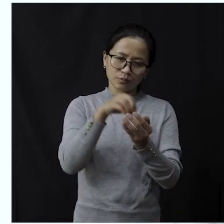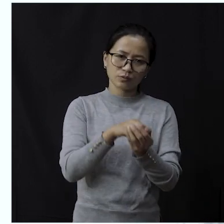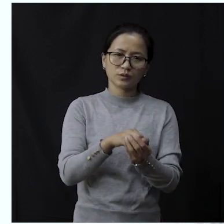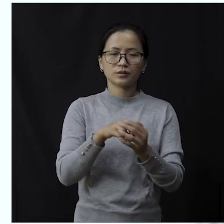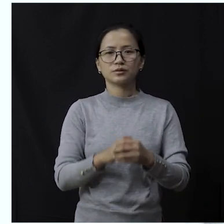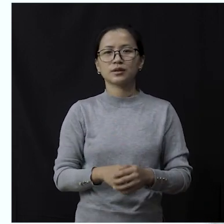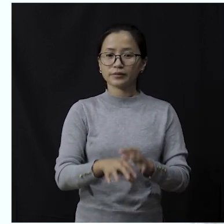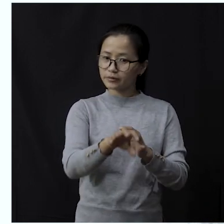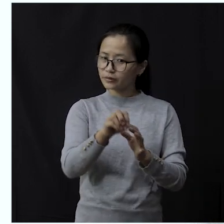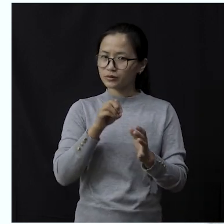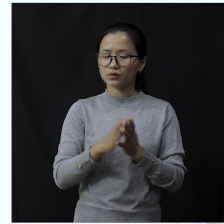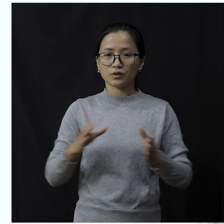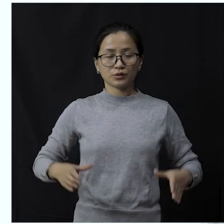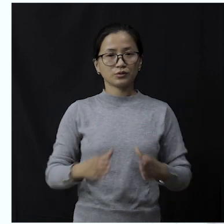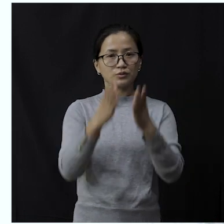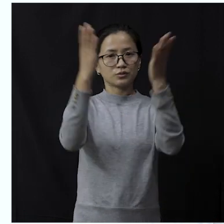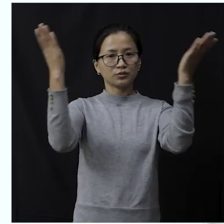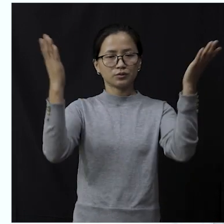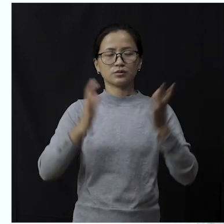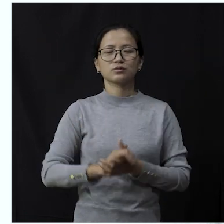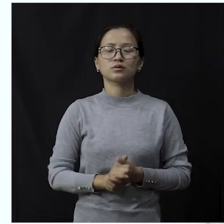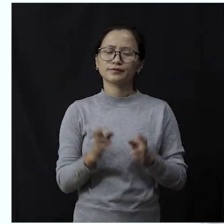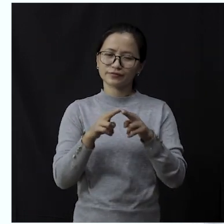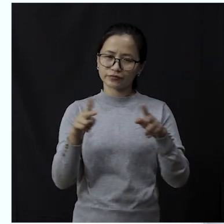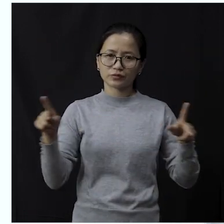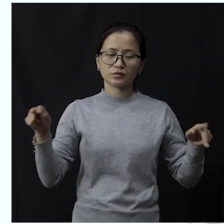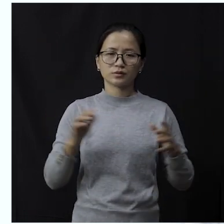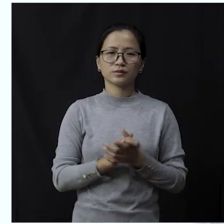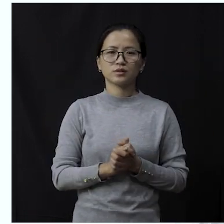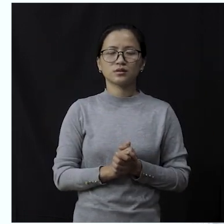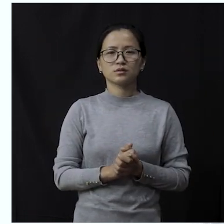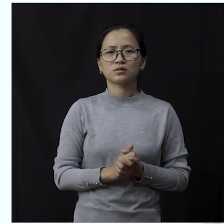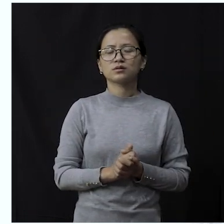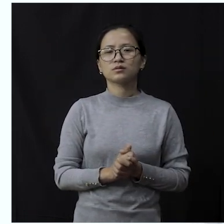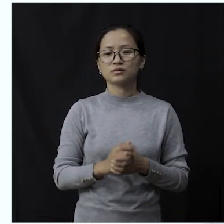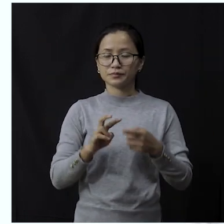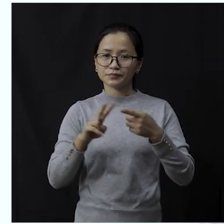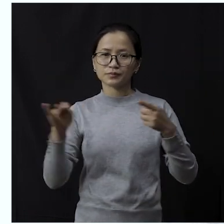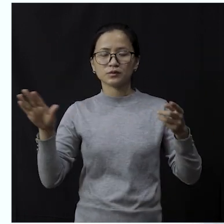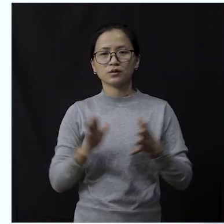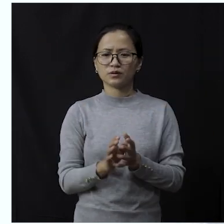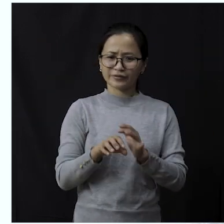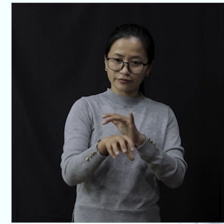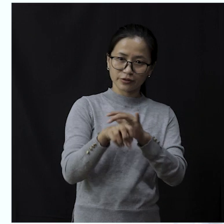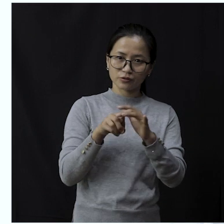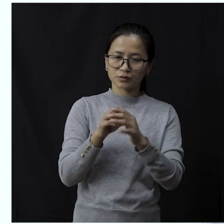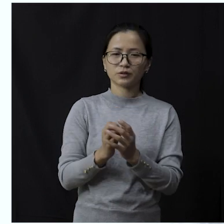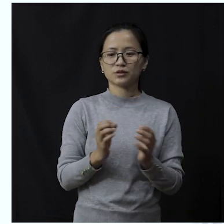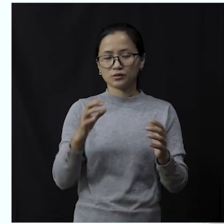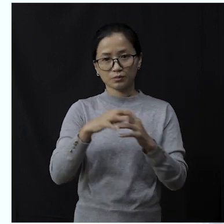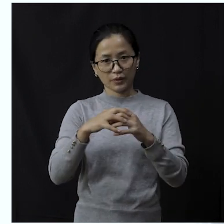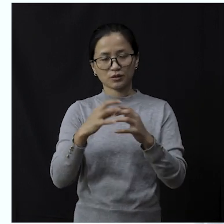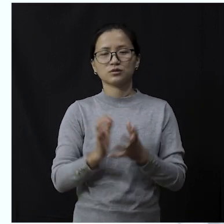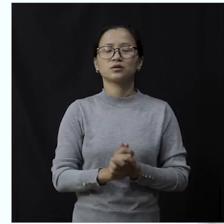trap on the tree. I told you, traps can be of different types, isn't it? There can be different types of traps. So the